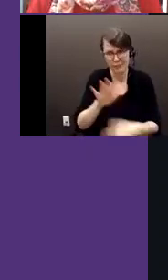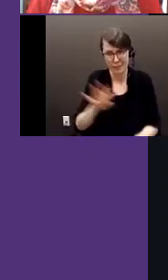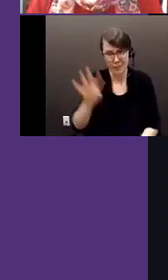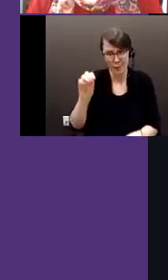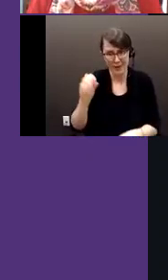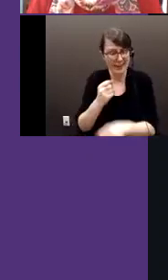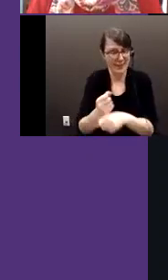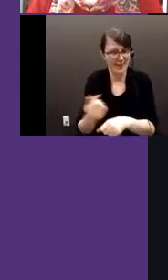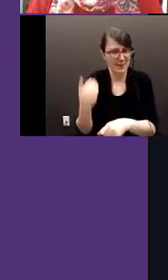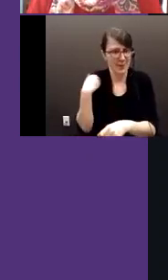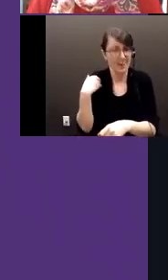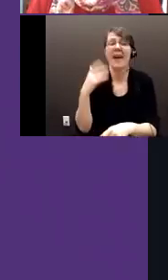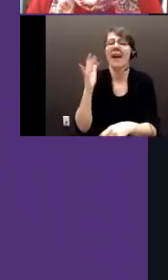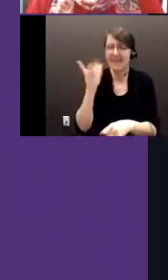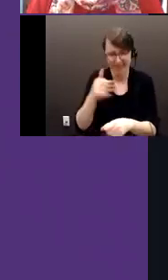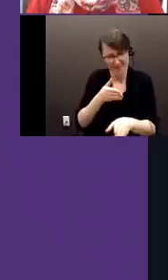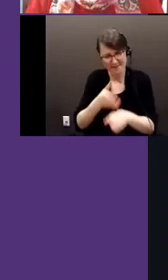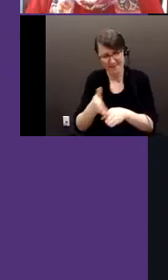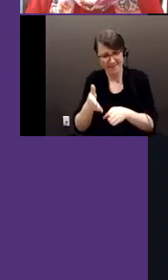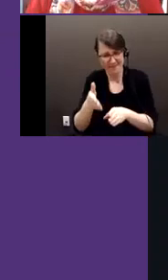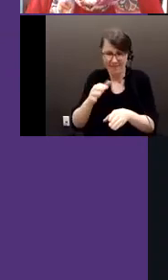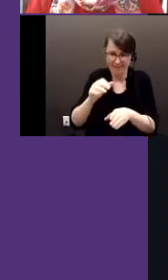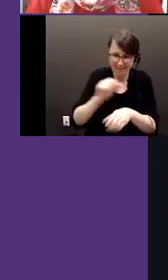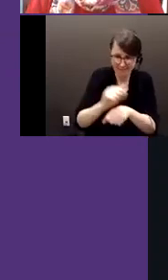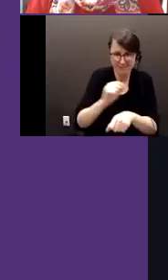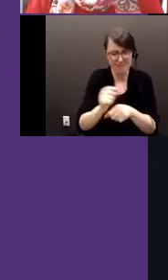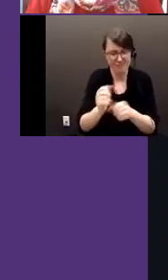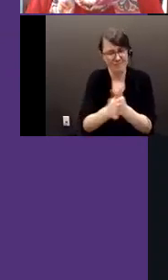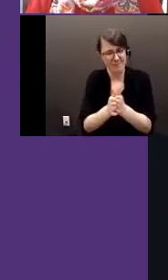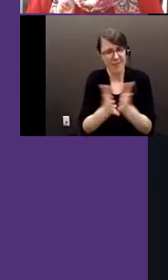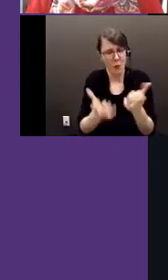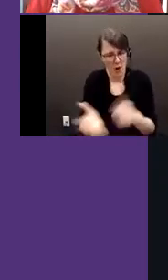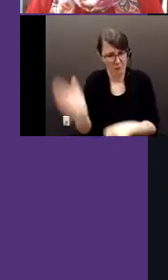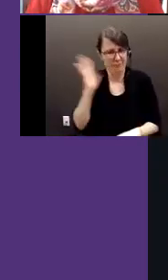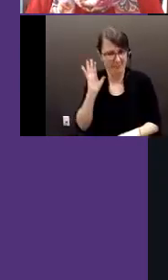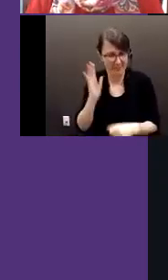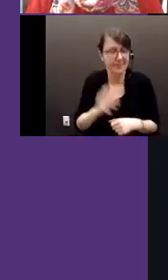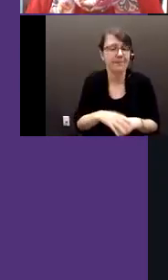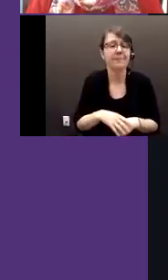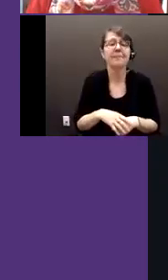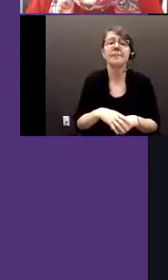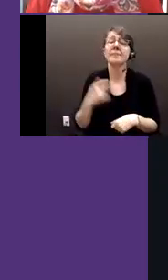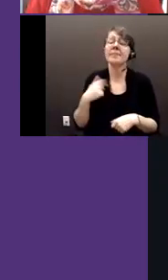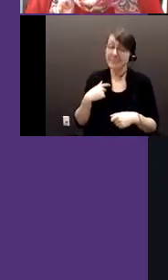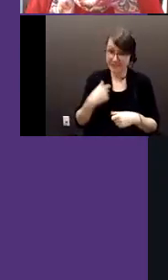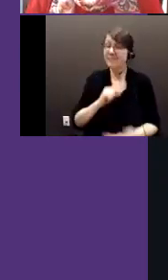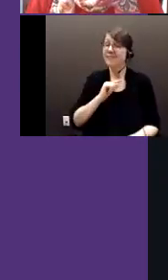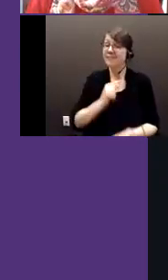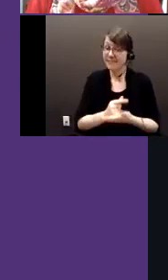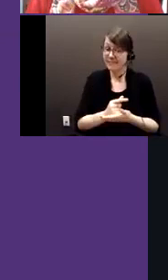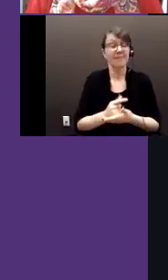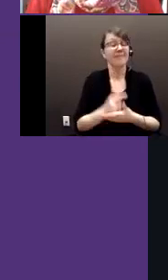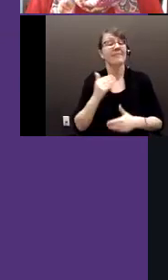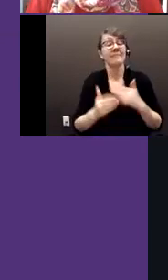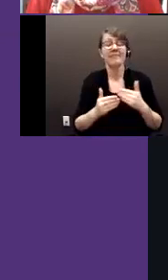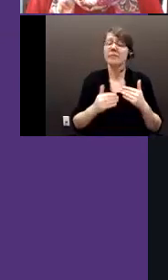that I wanted to be able to do. Over the years, I discovered that it was really